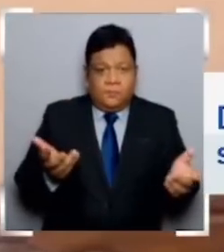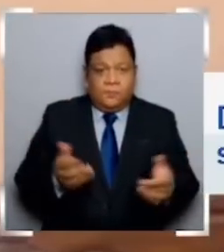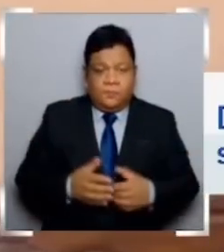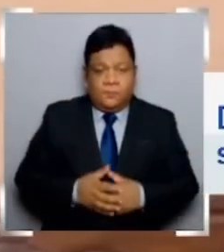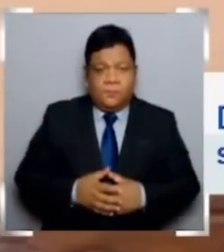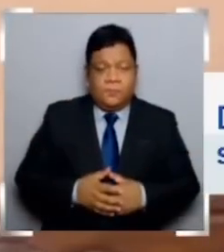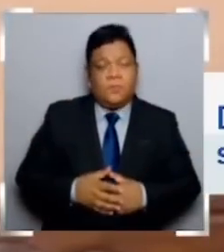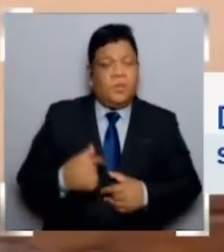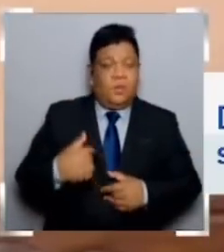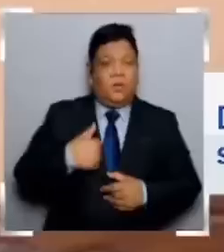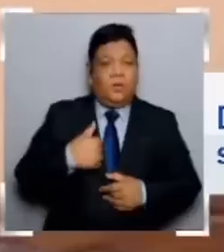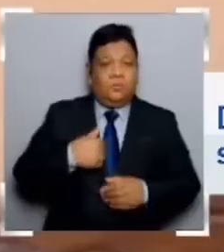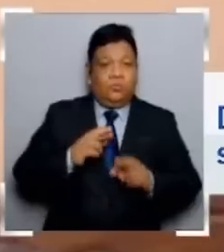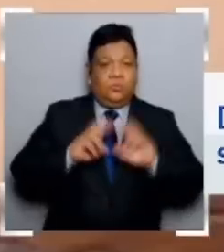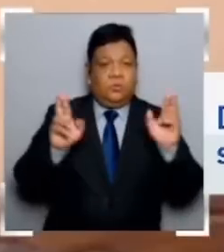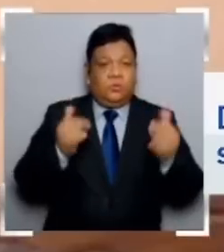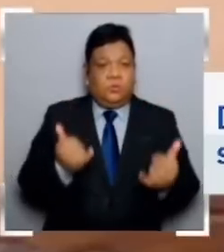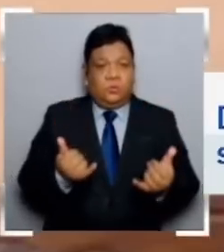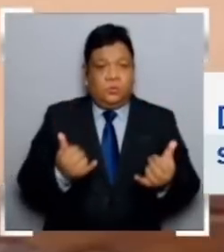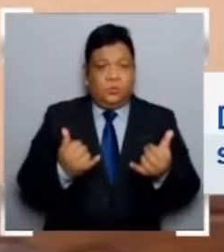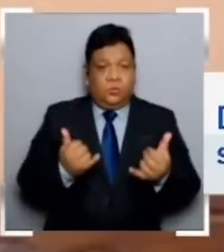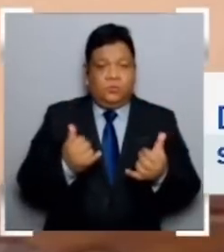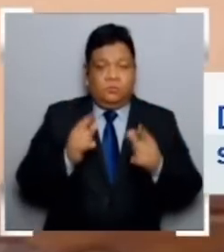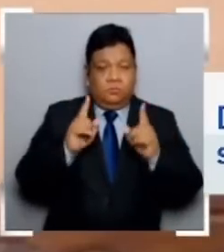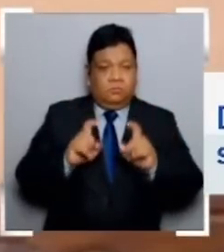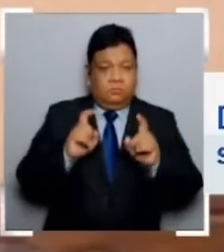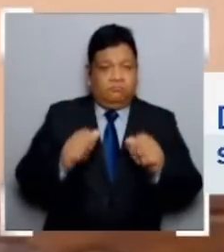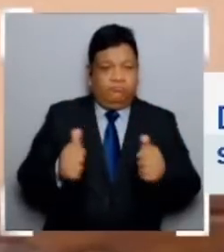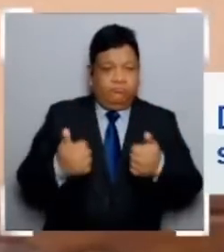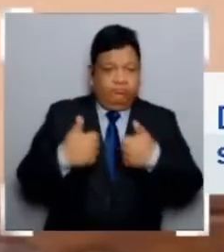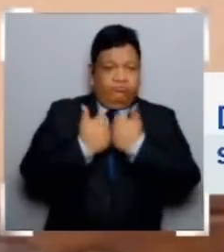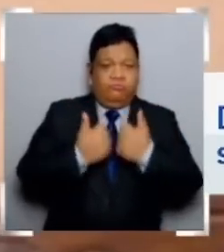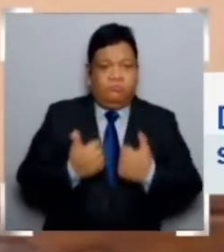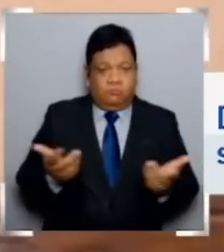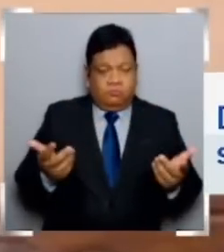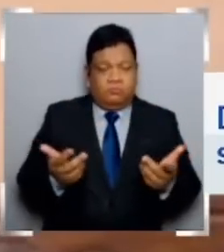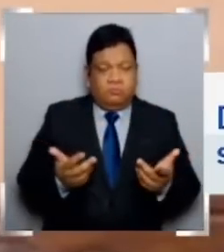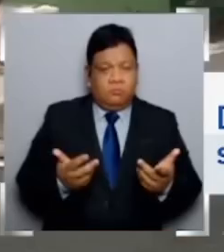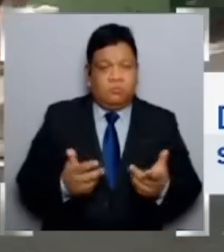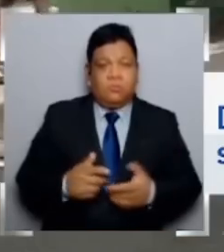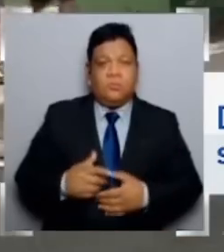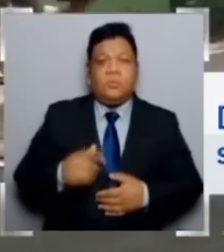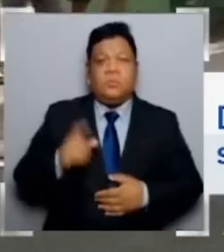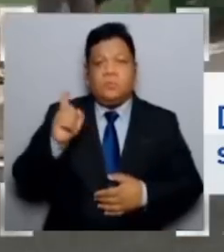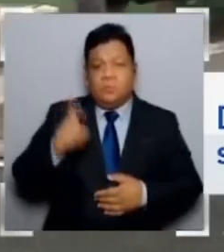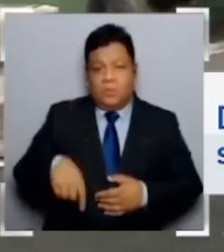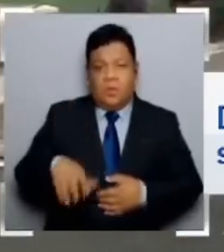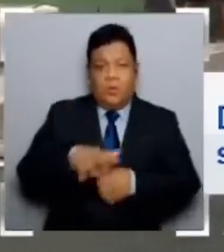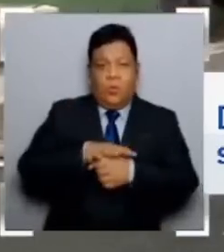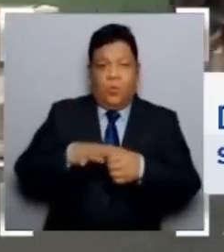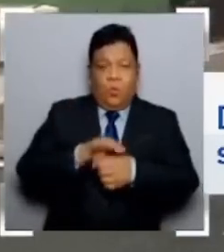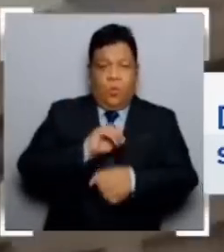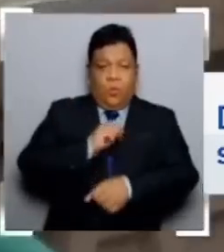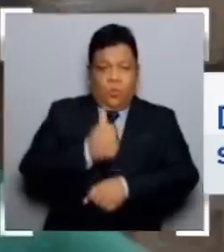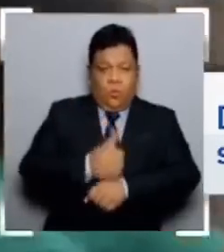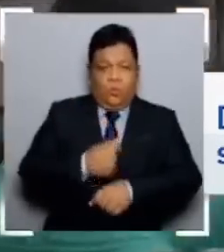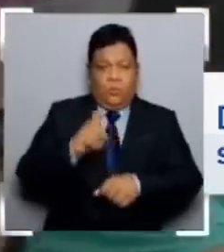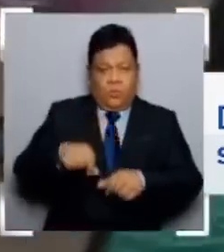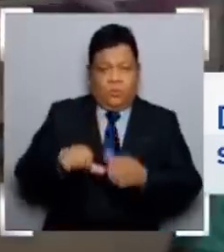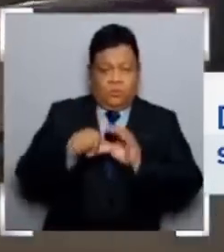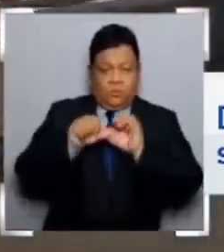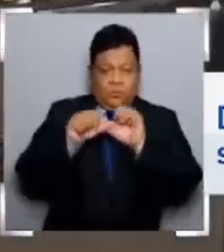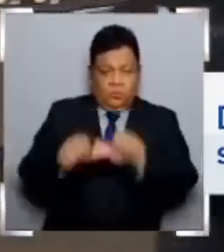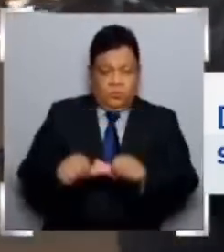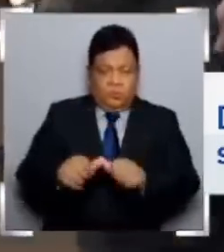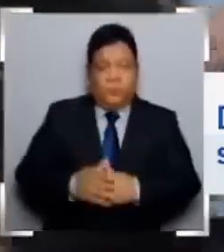ready now to test that. Local autonomy must prevail. Iginiit naman ng Department of Health na kailangan pa